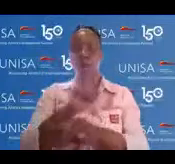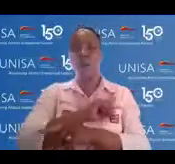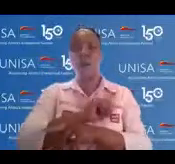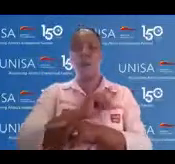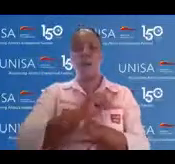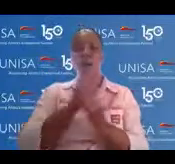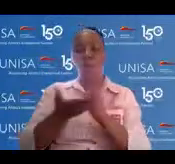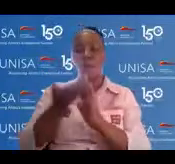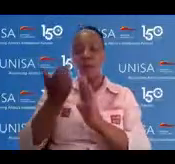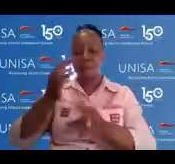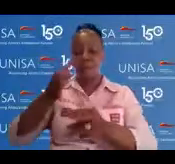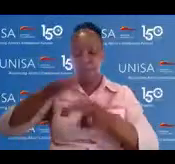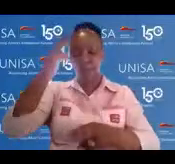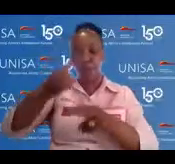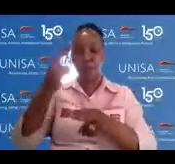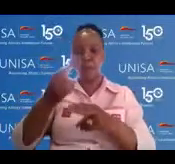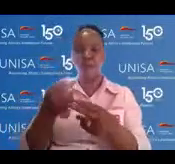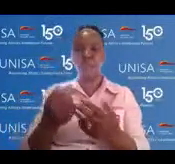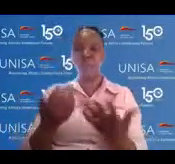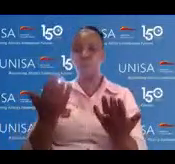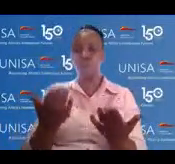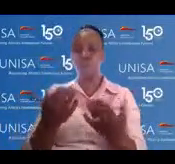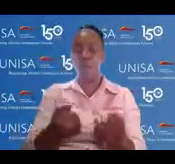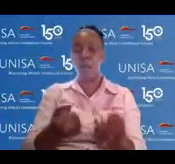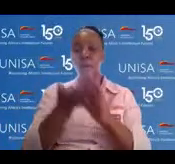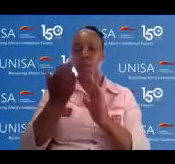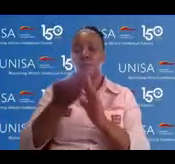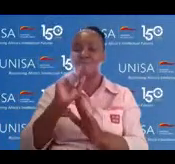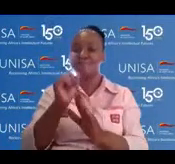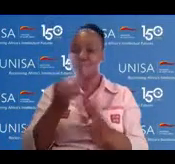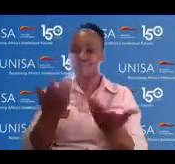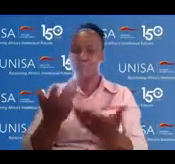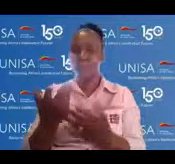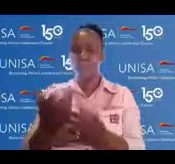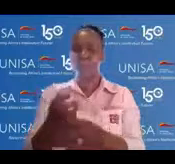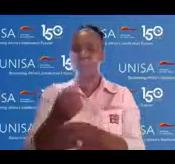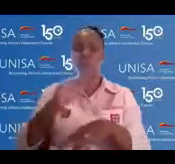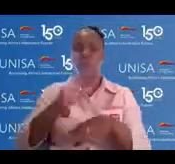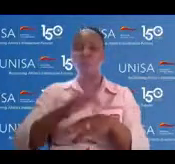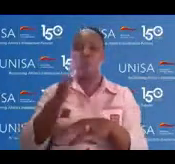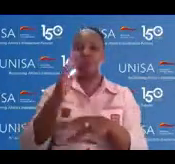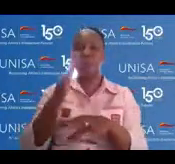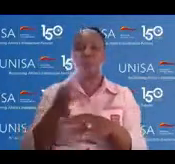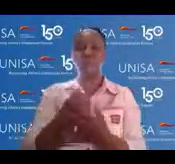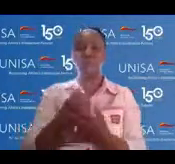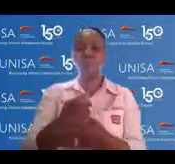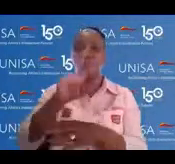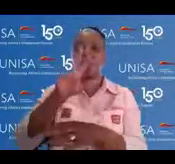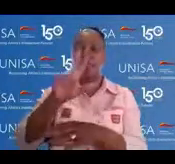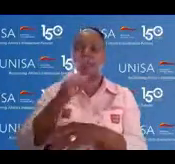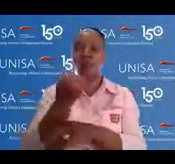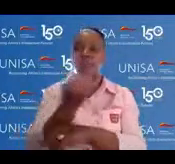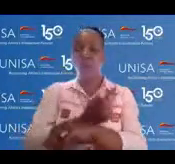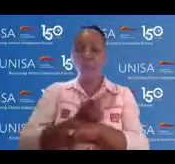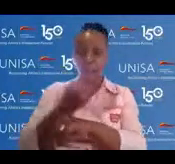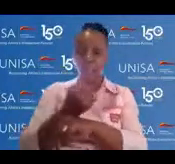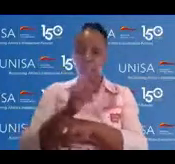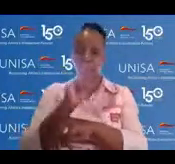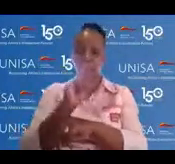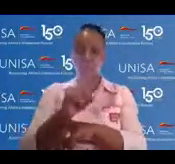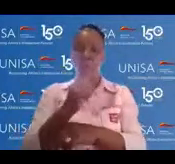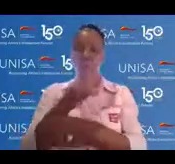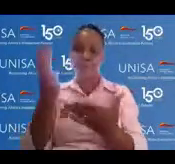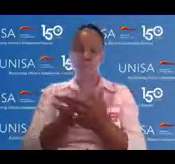once you've taken the photos, that is not time sensitive. For that, you've got 48 hours. But the taking of the photos is